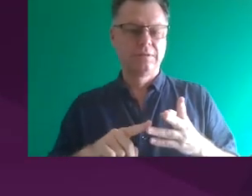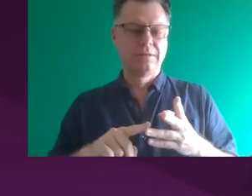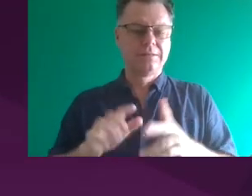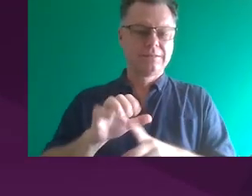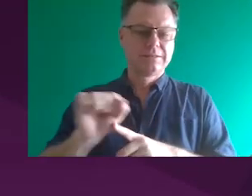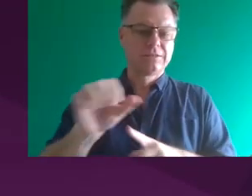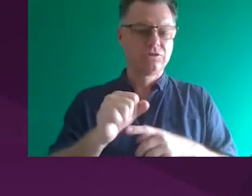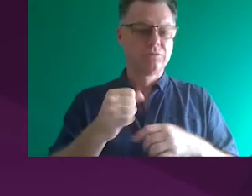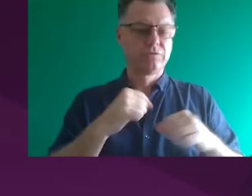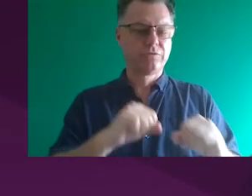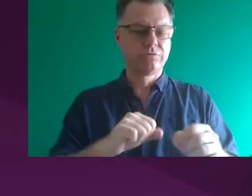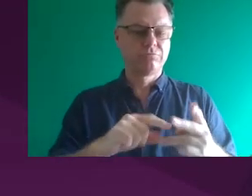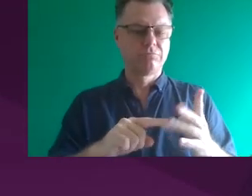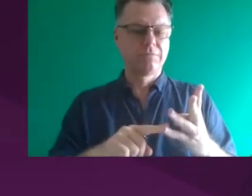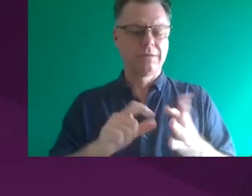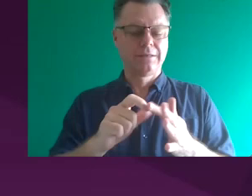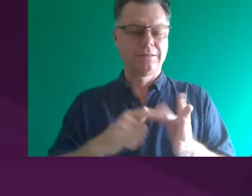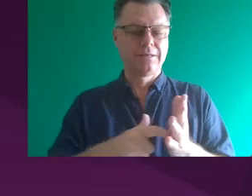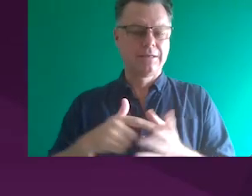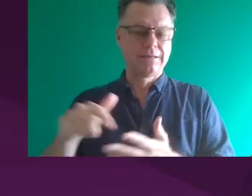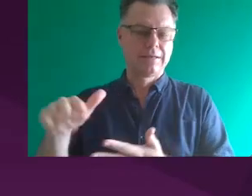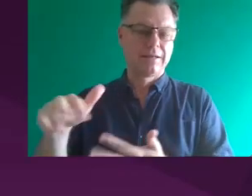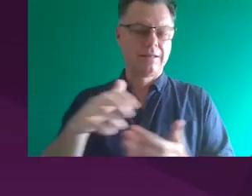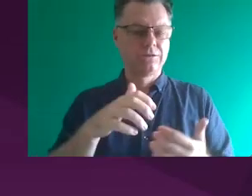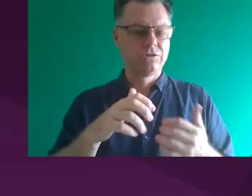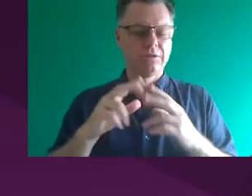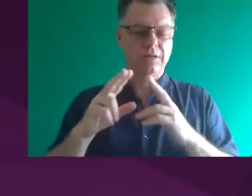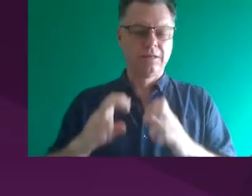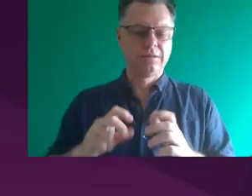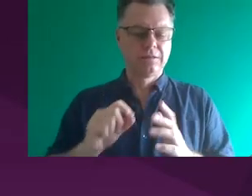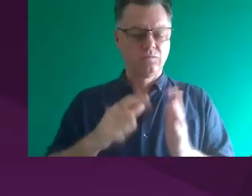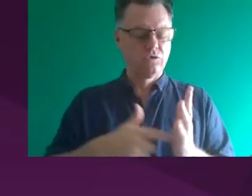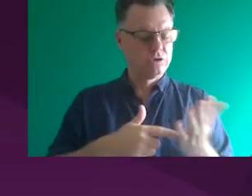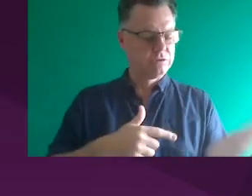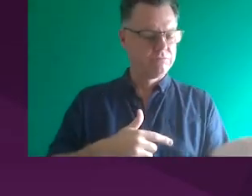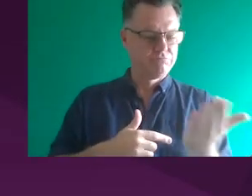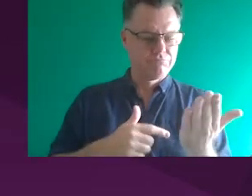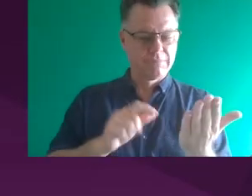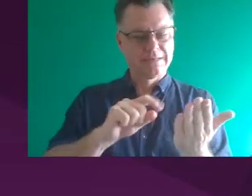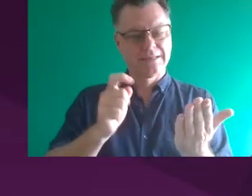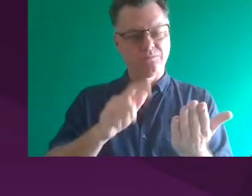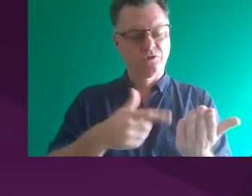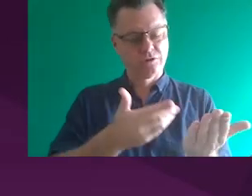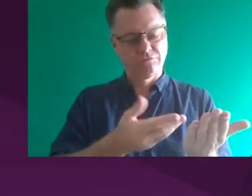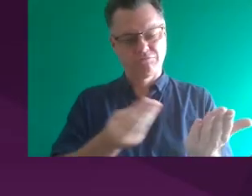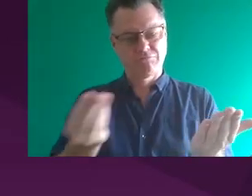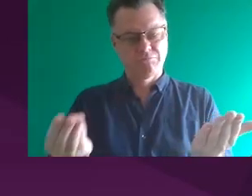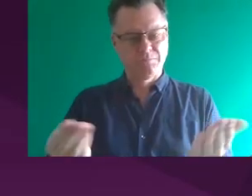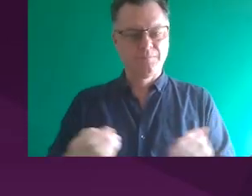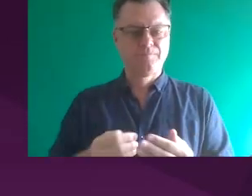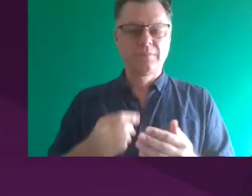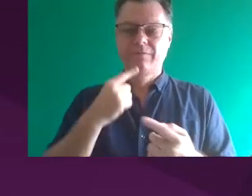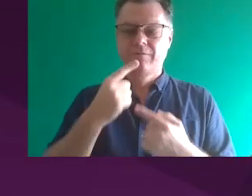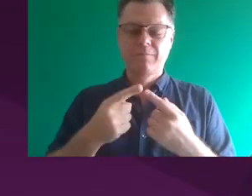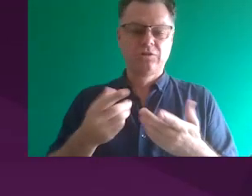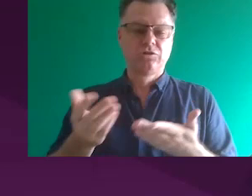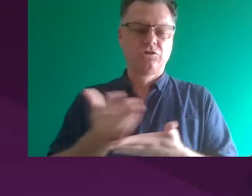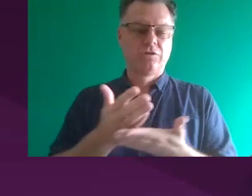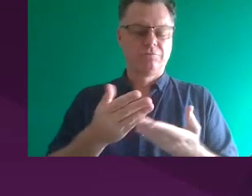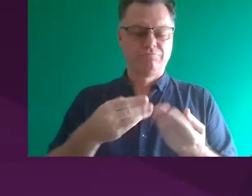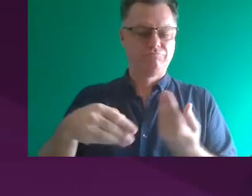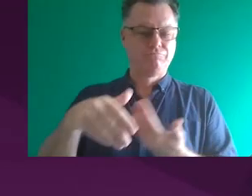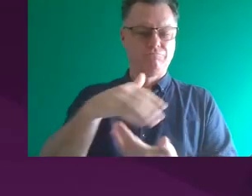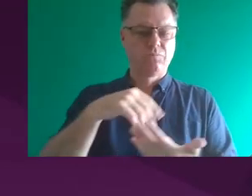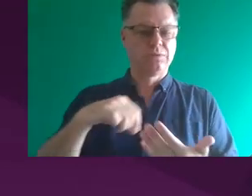risk assessment, detection and prevention measures, and data collection and analysis between projects. Share